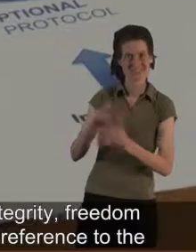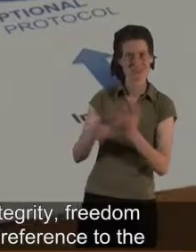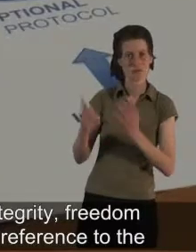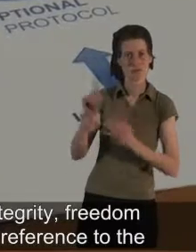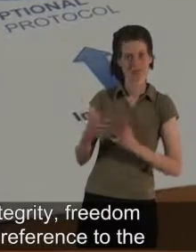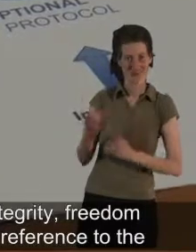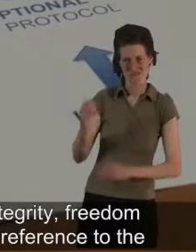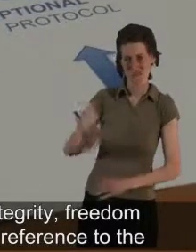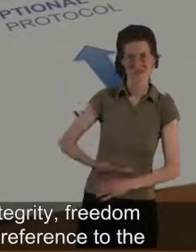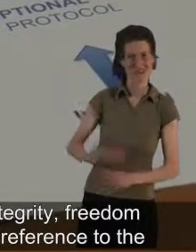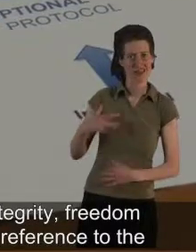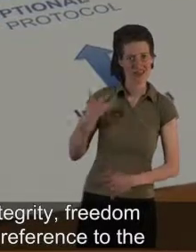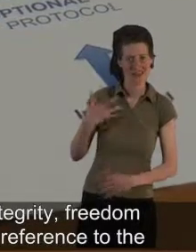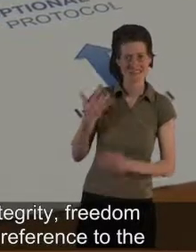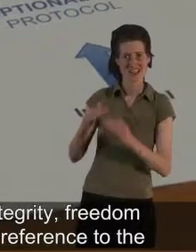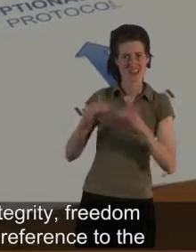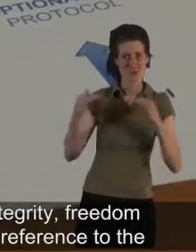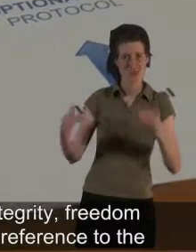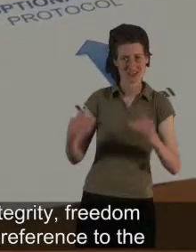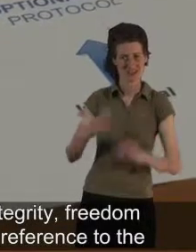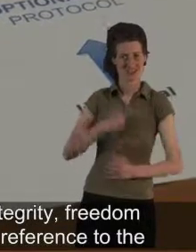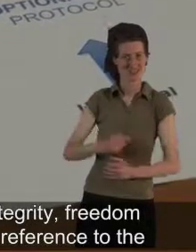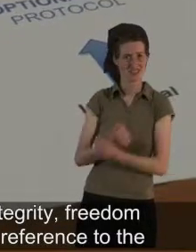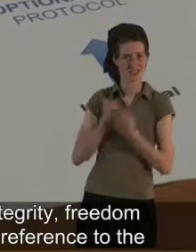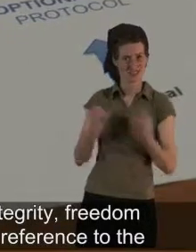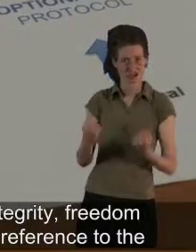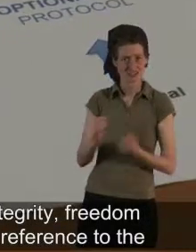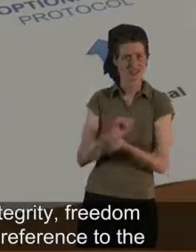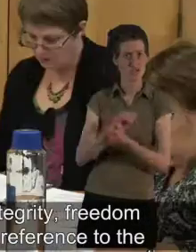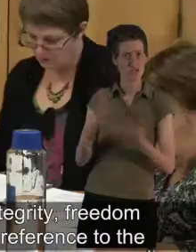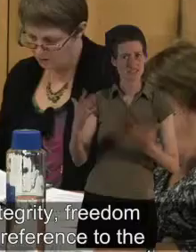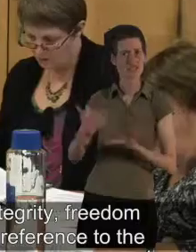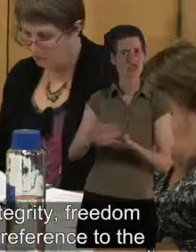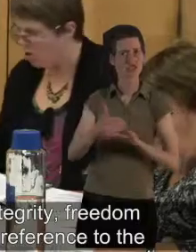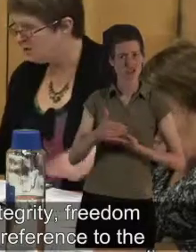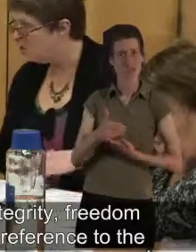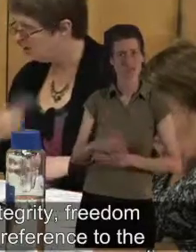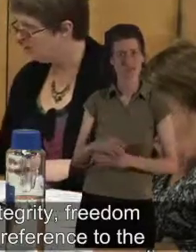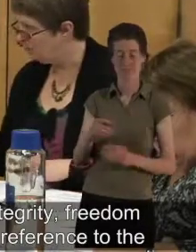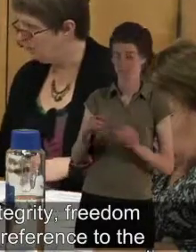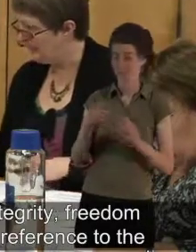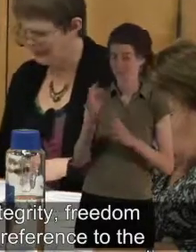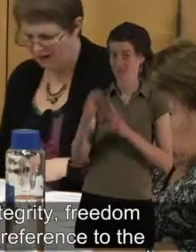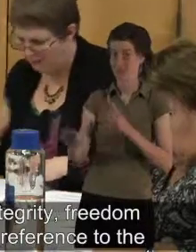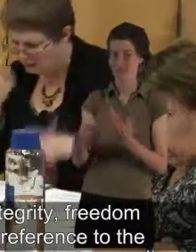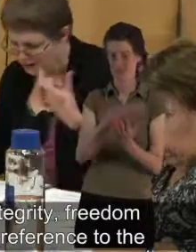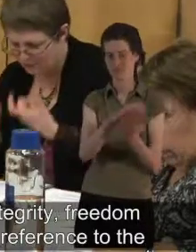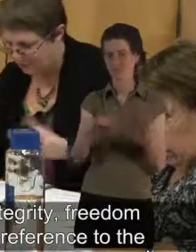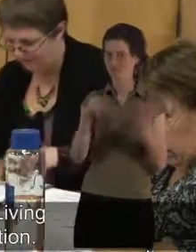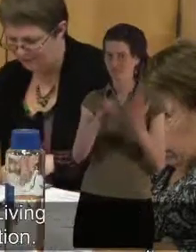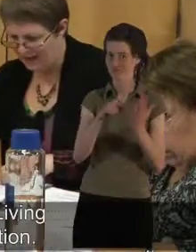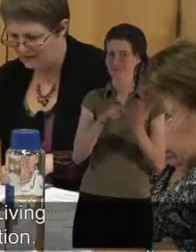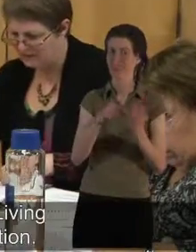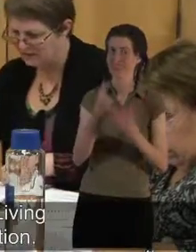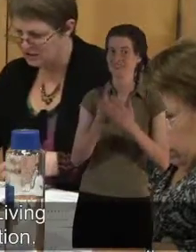life, equality, integrity, freedom and security. It includes specific reference to